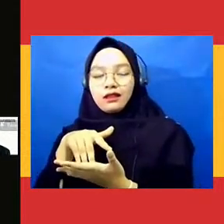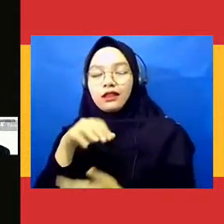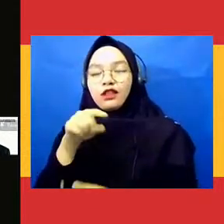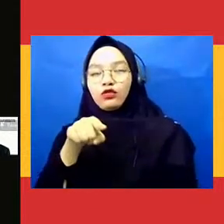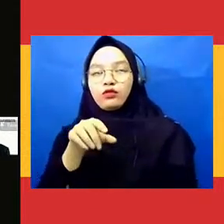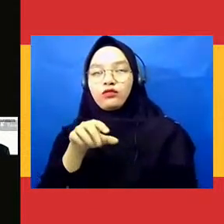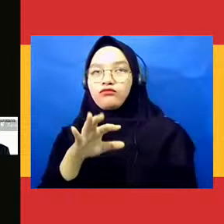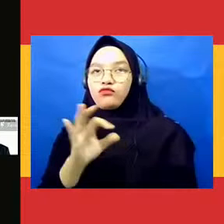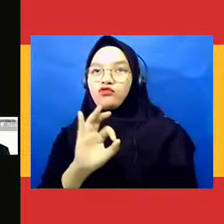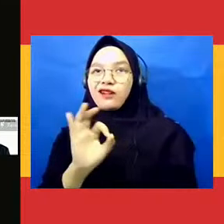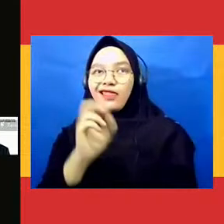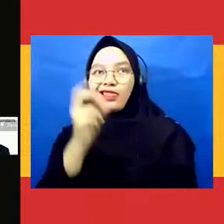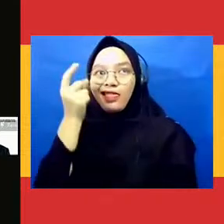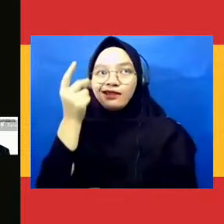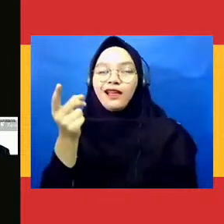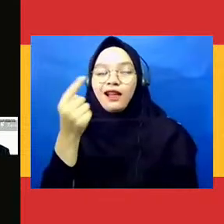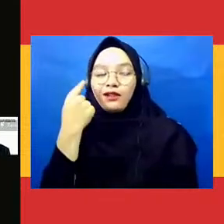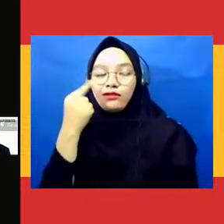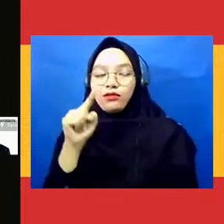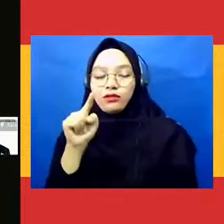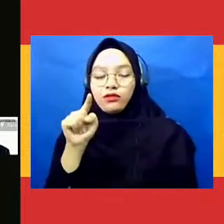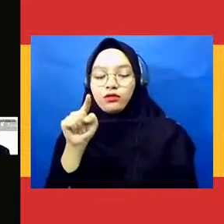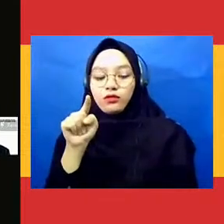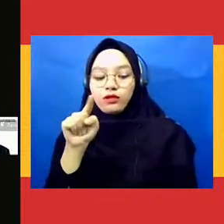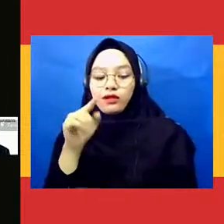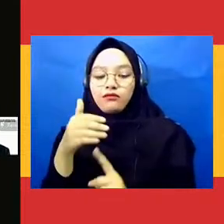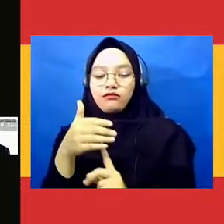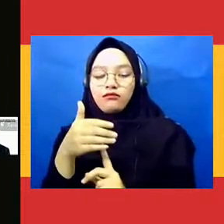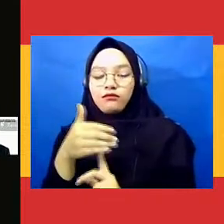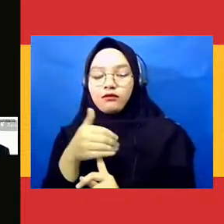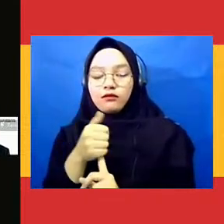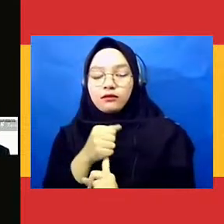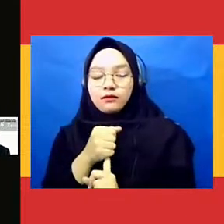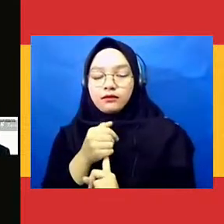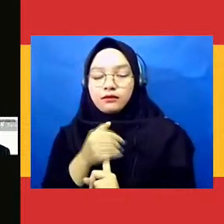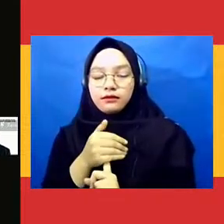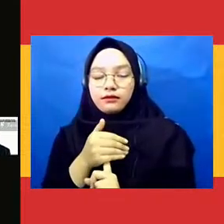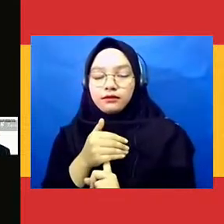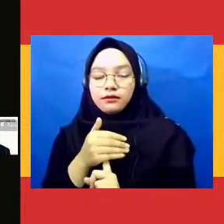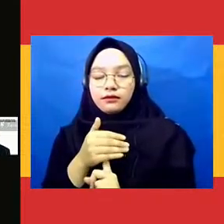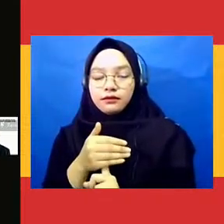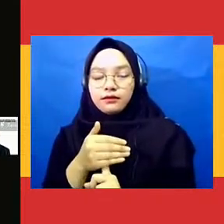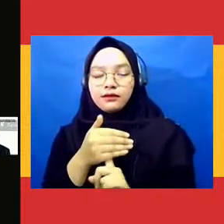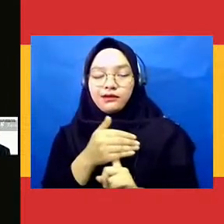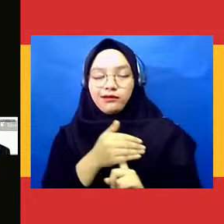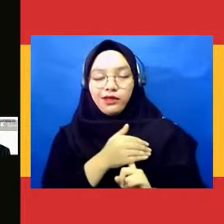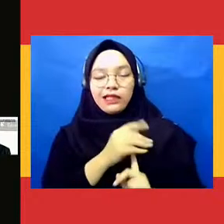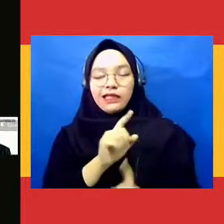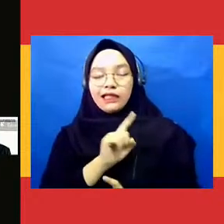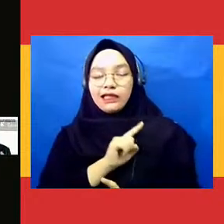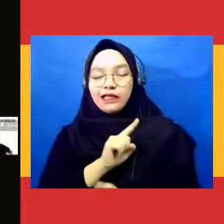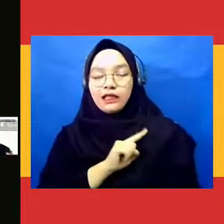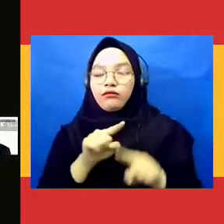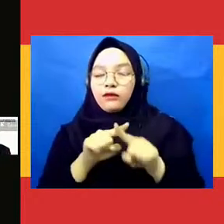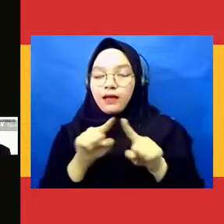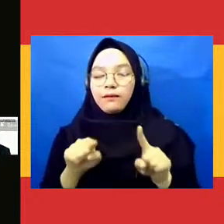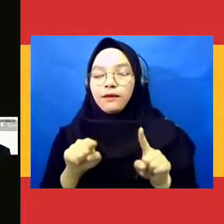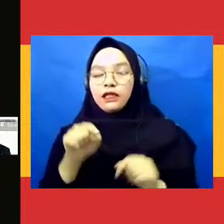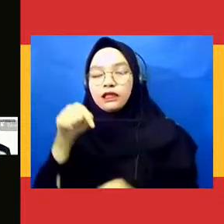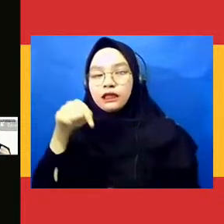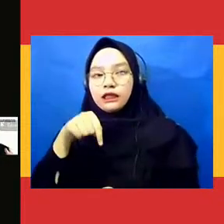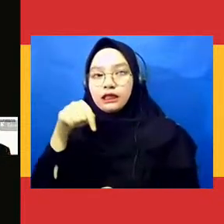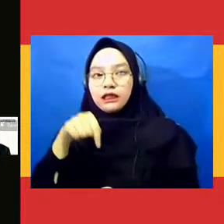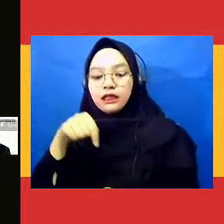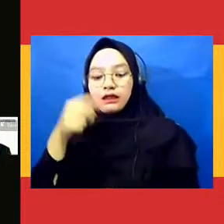For the protection of them, but it is the agenda to promote